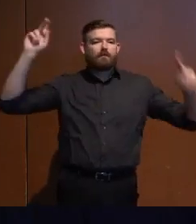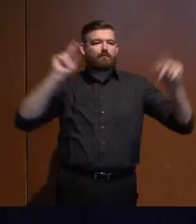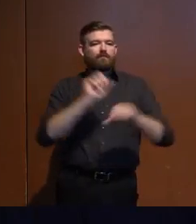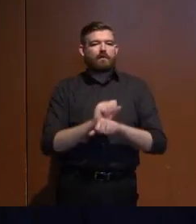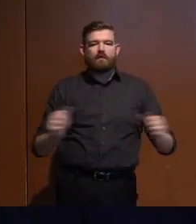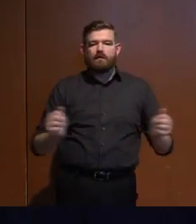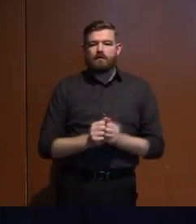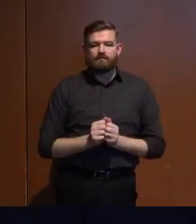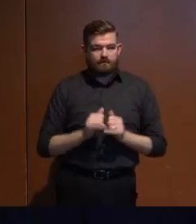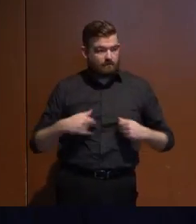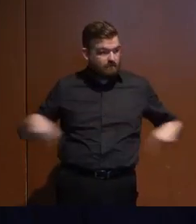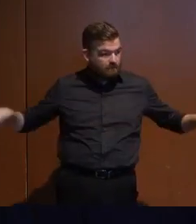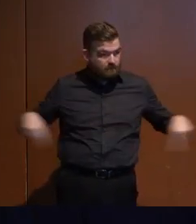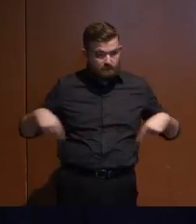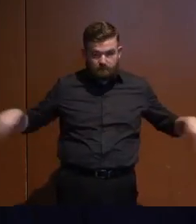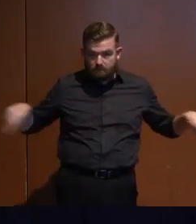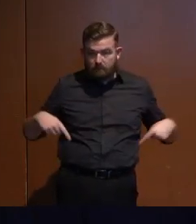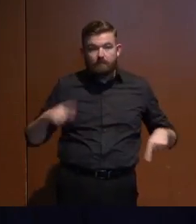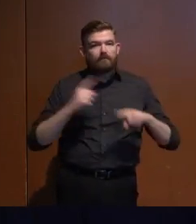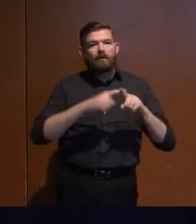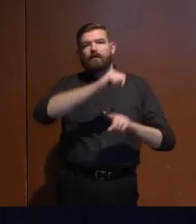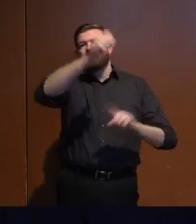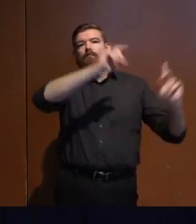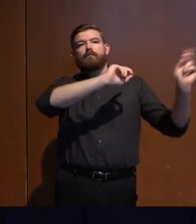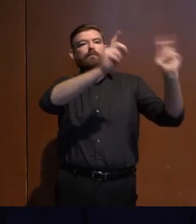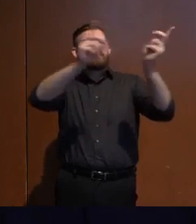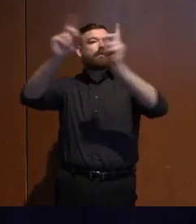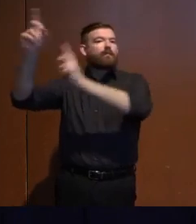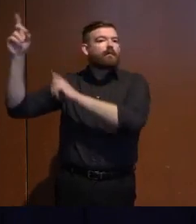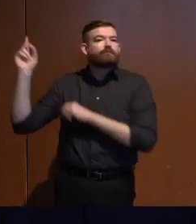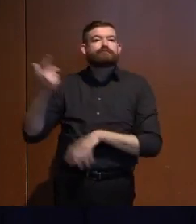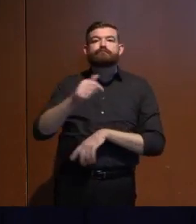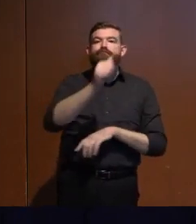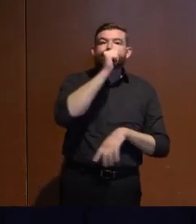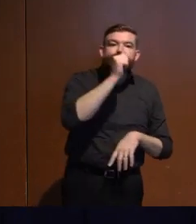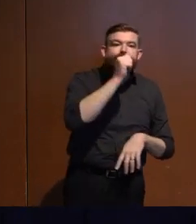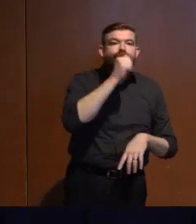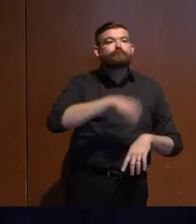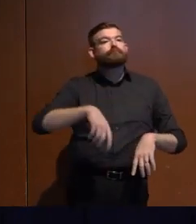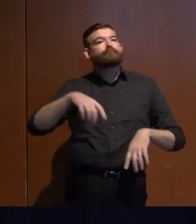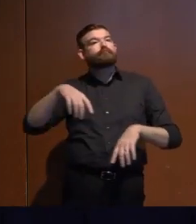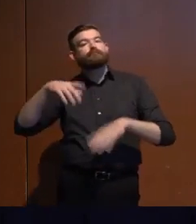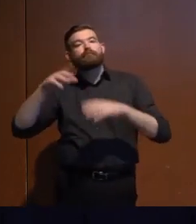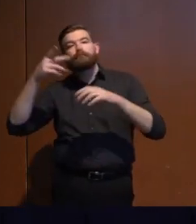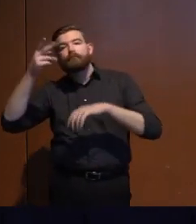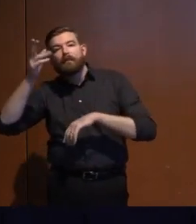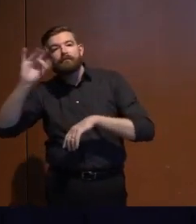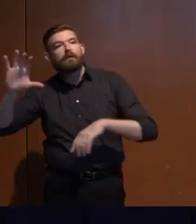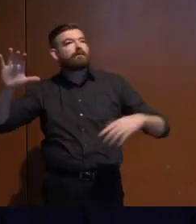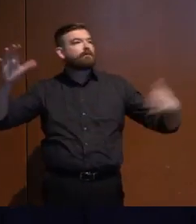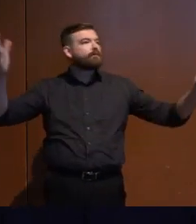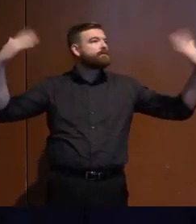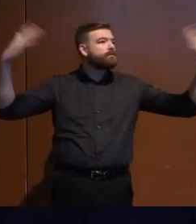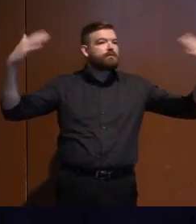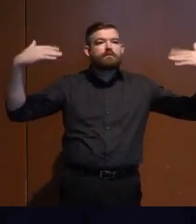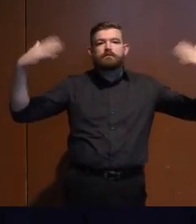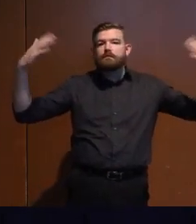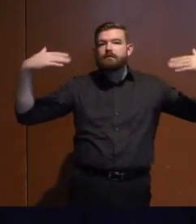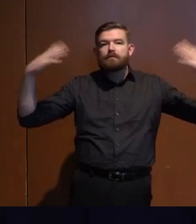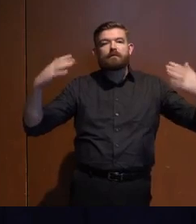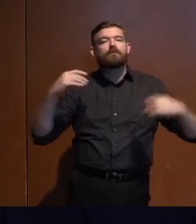departments, as well as between public and private sector across the state, to deliver a number of projects that I want to bring to your